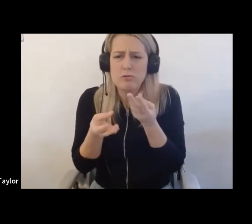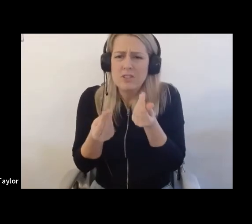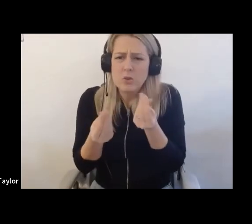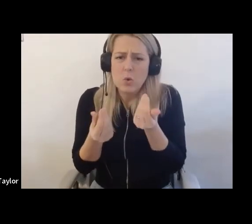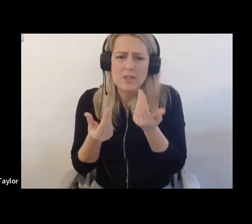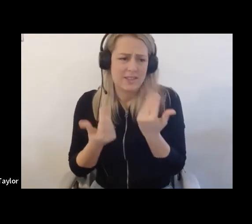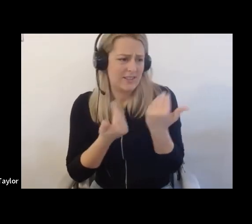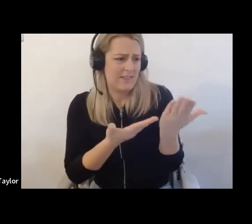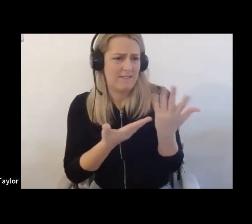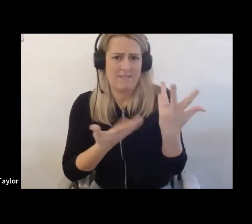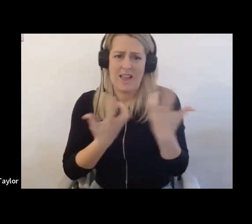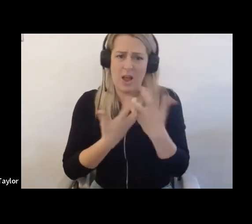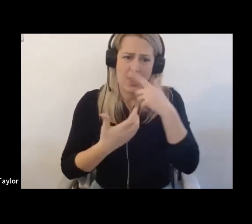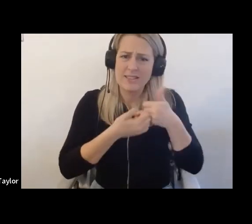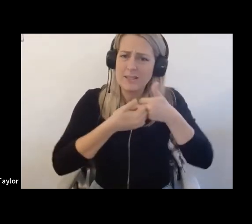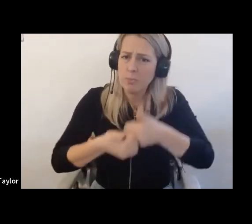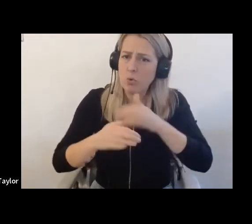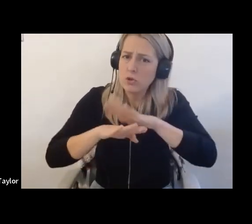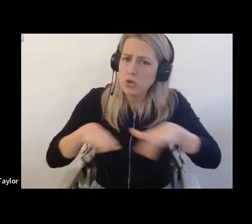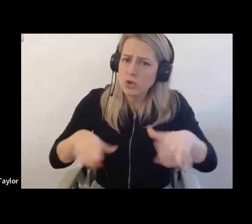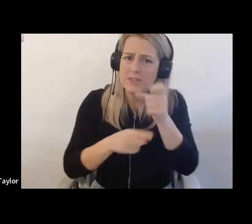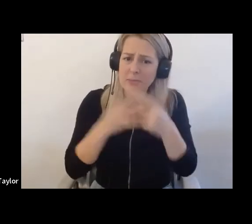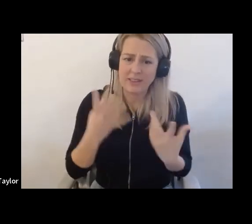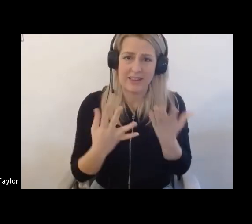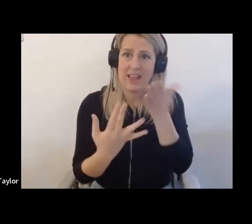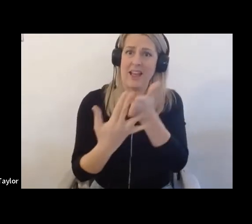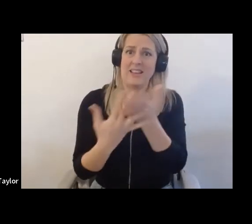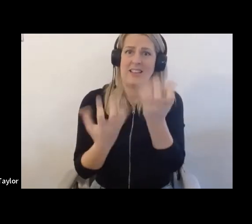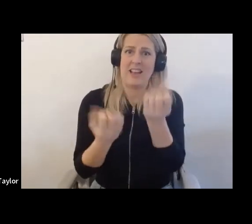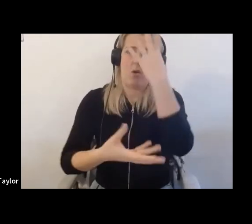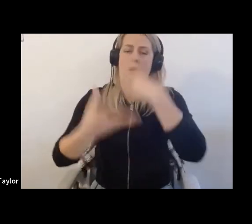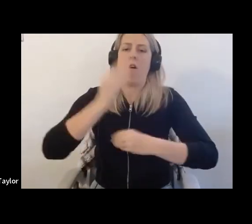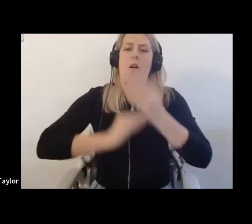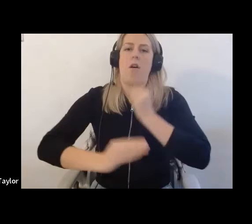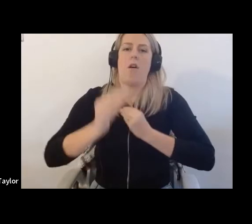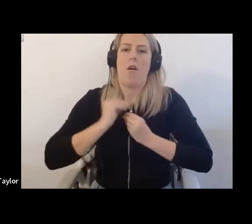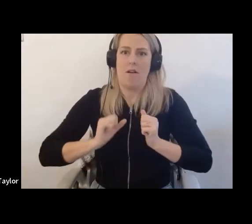with disabilities to access and take advantage of EdTech.